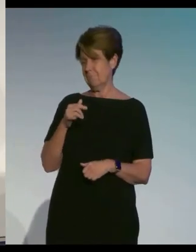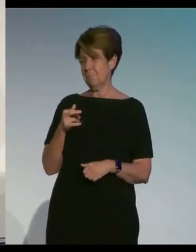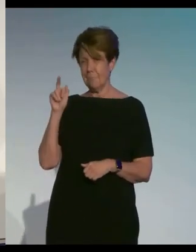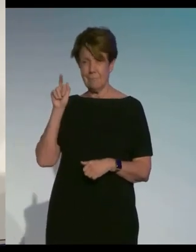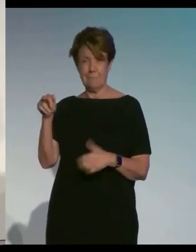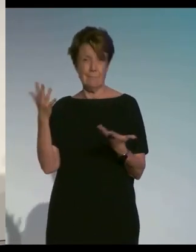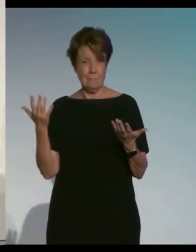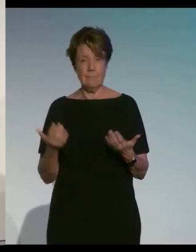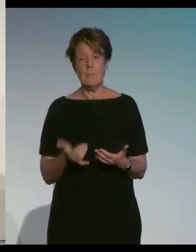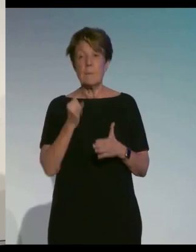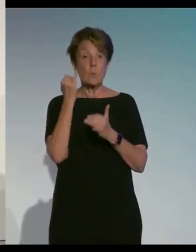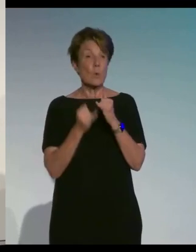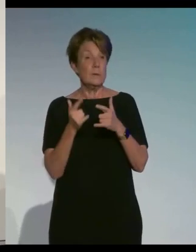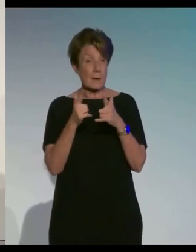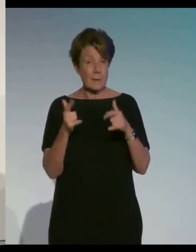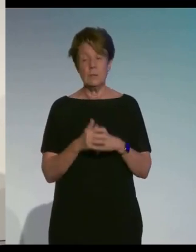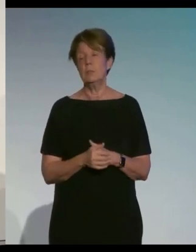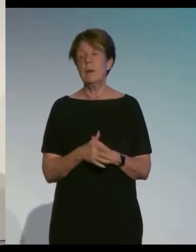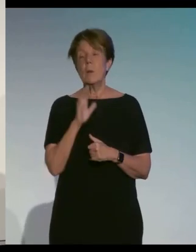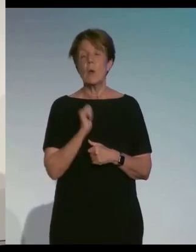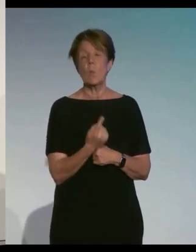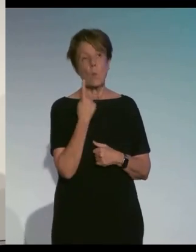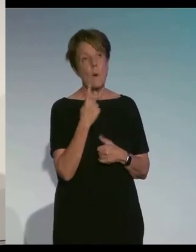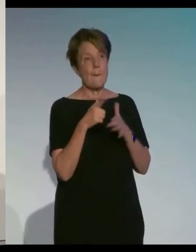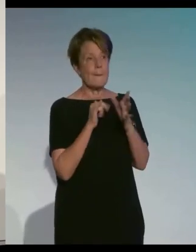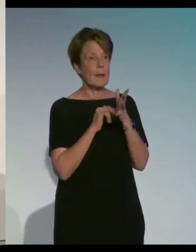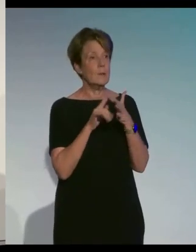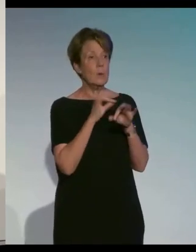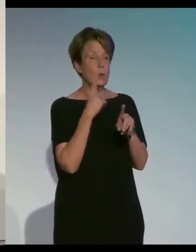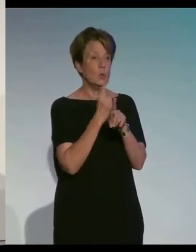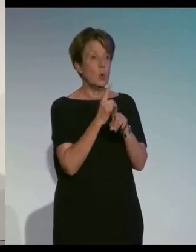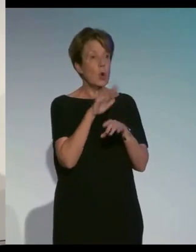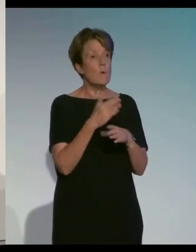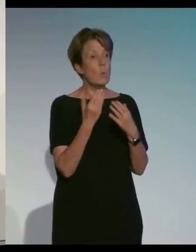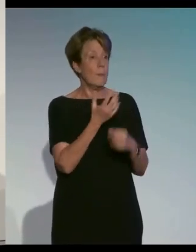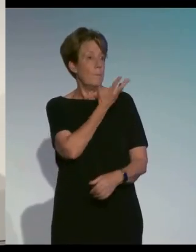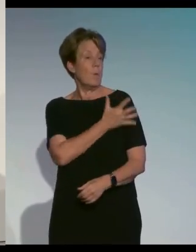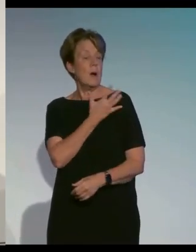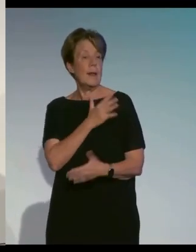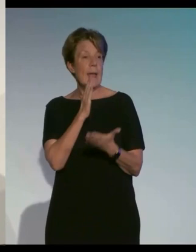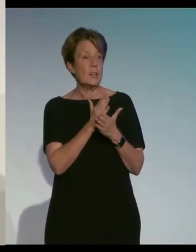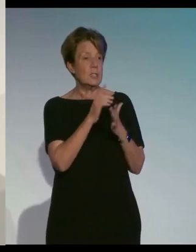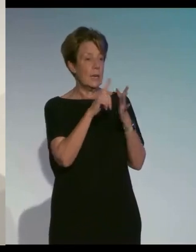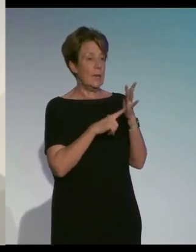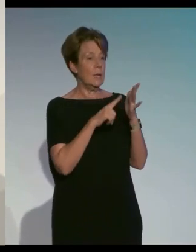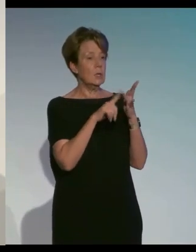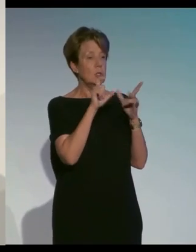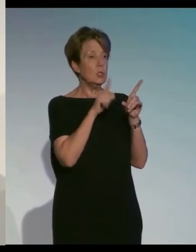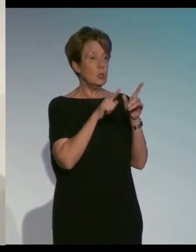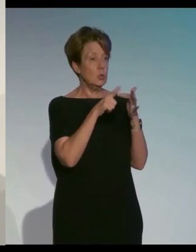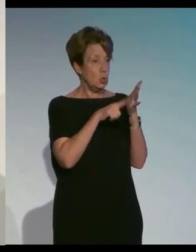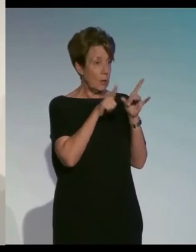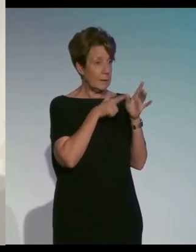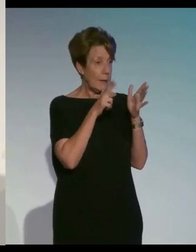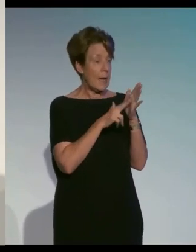another, I think, limitation of it, and the case we don't talk about with much pride, is the decision in Jocelyn and New Zealand. And